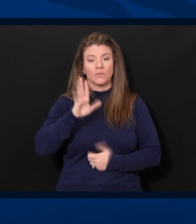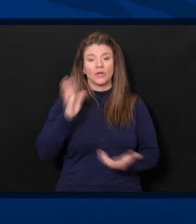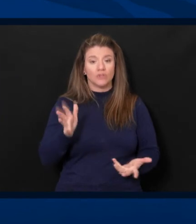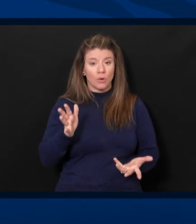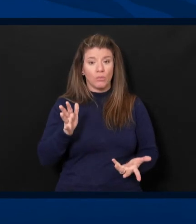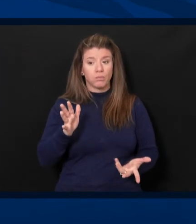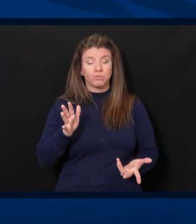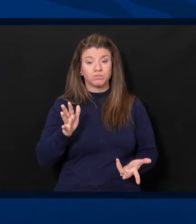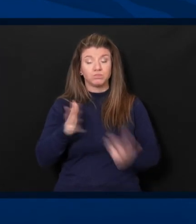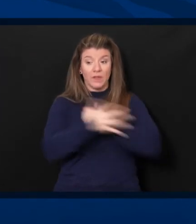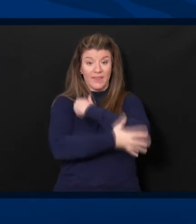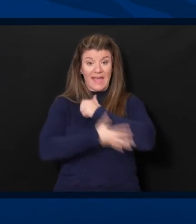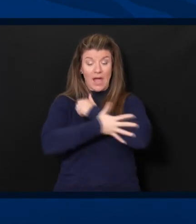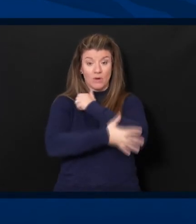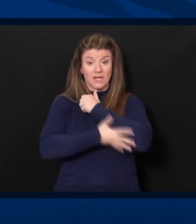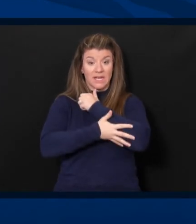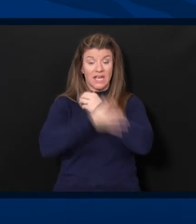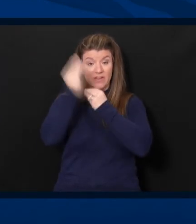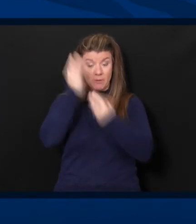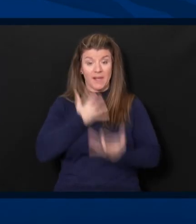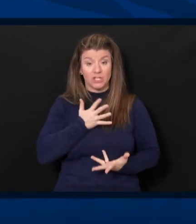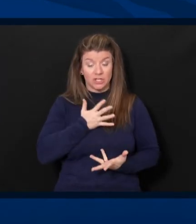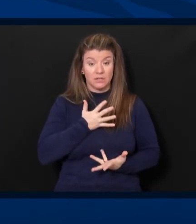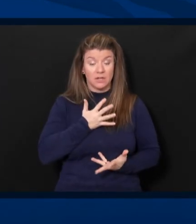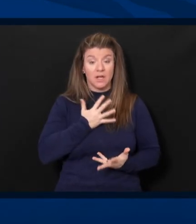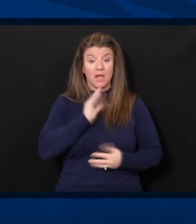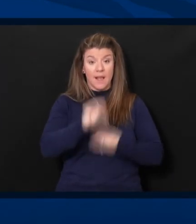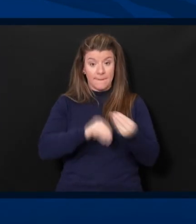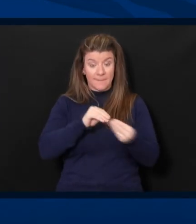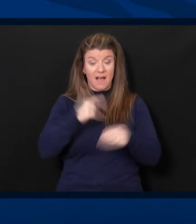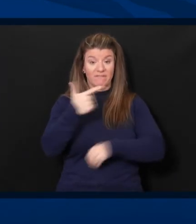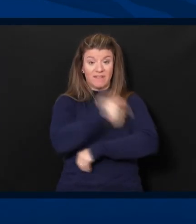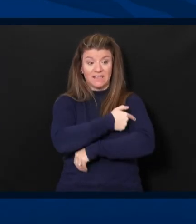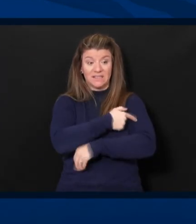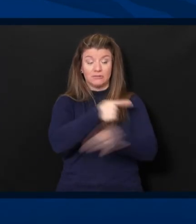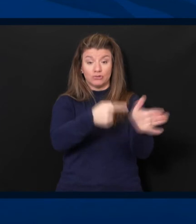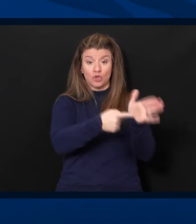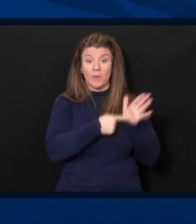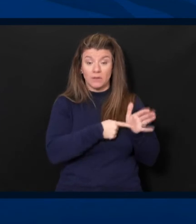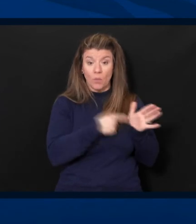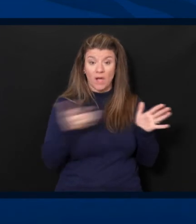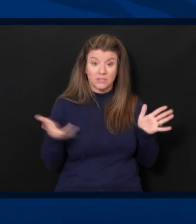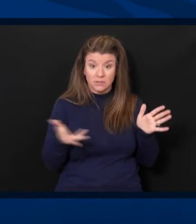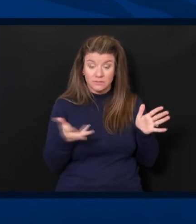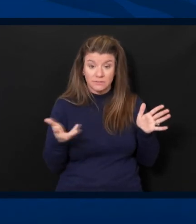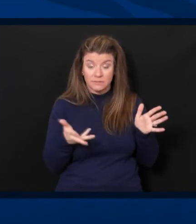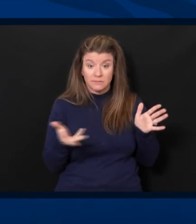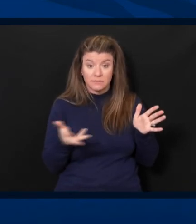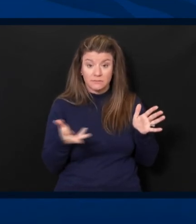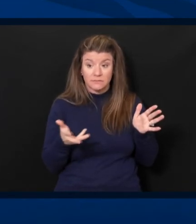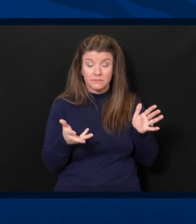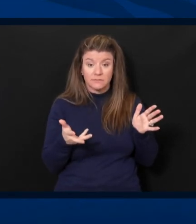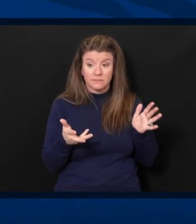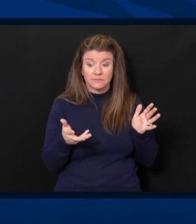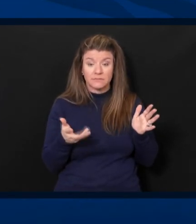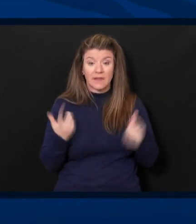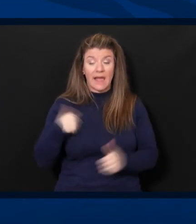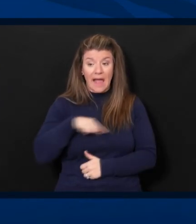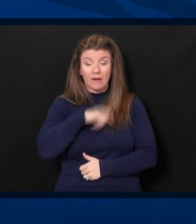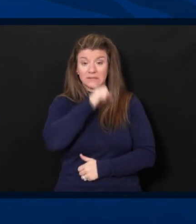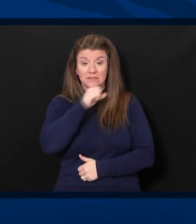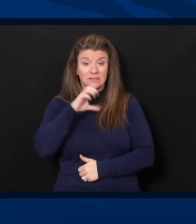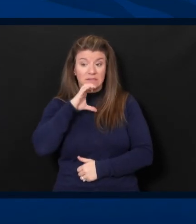So the county data regarding vaccines is showing us that, you know, our elderly